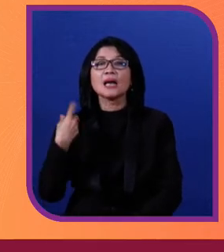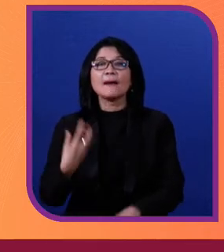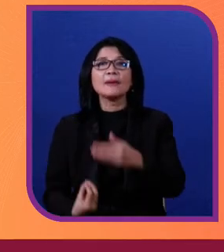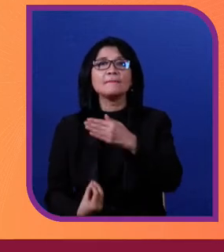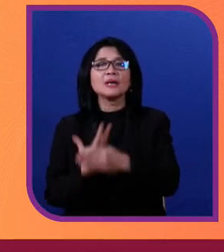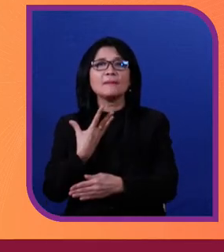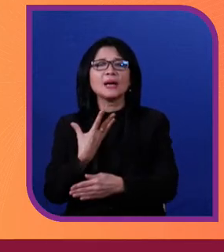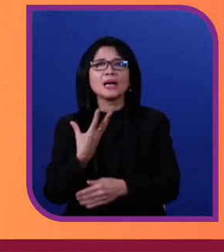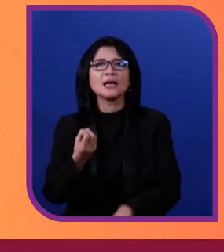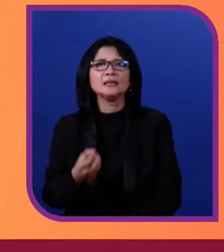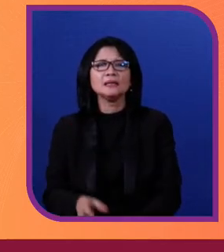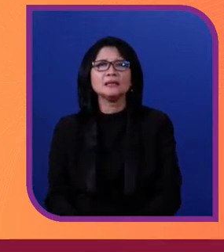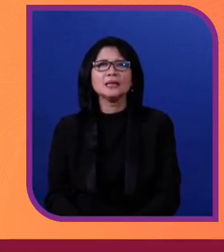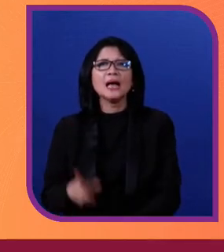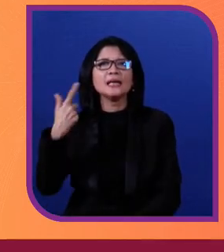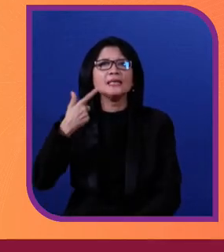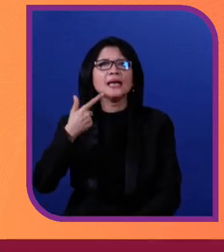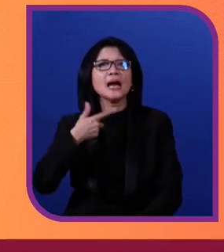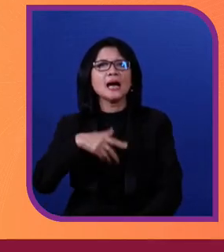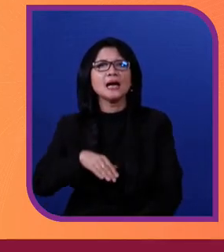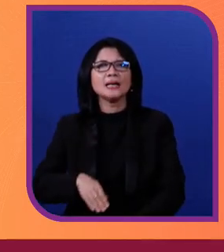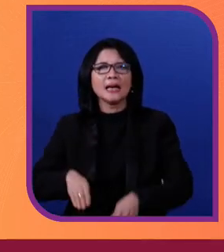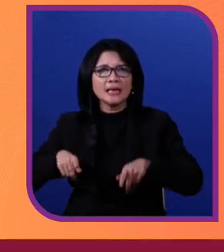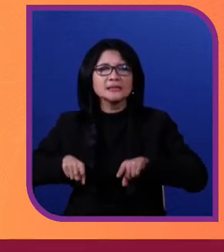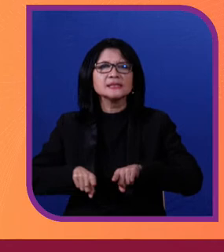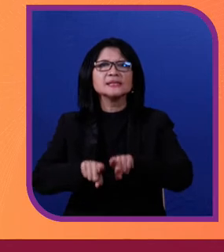International standards including